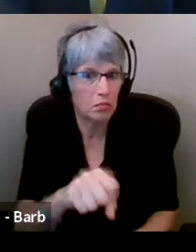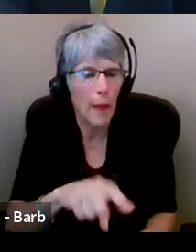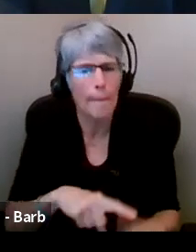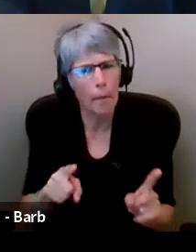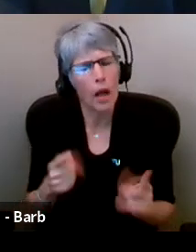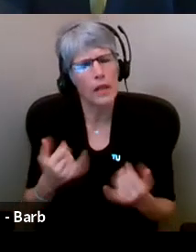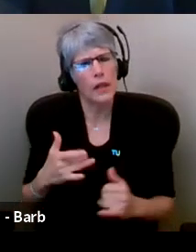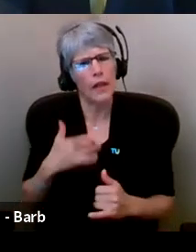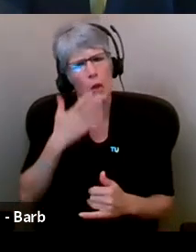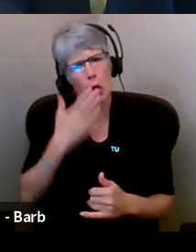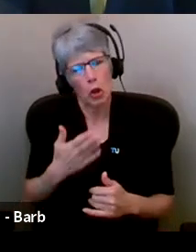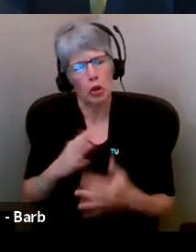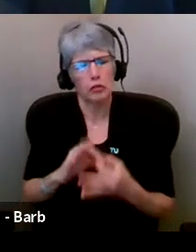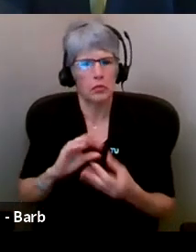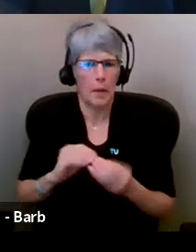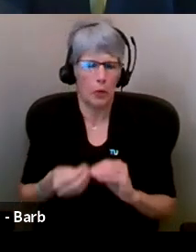the recent numbers.